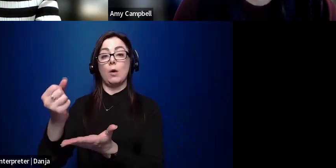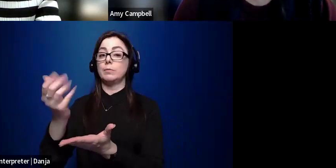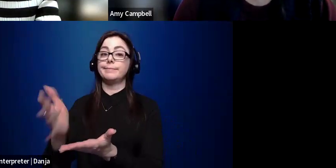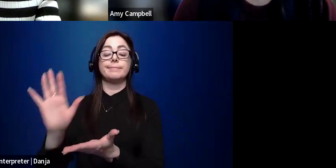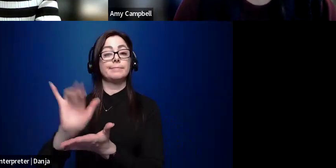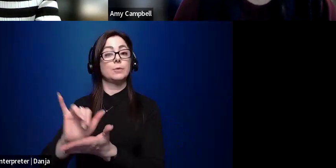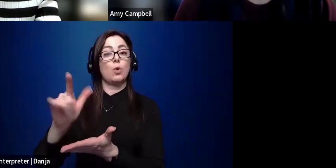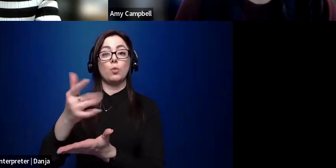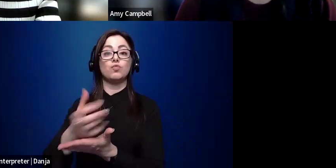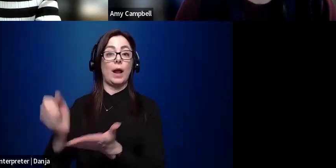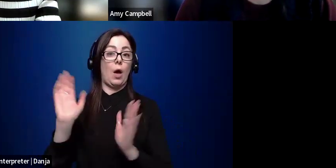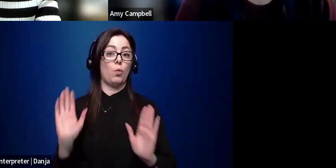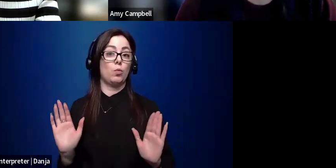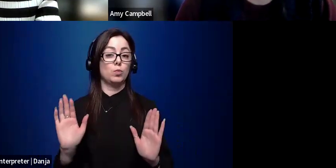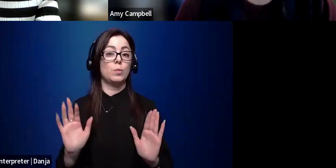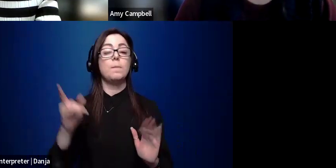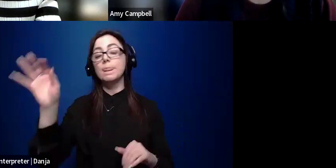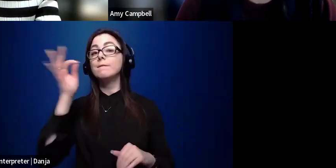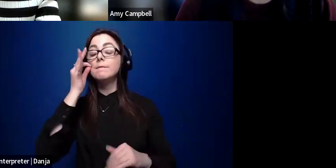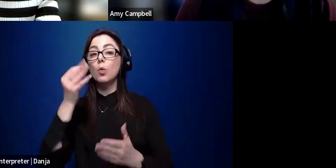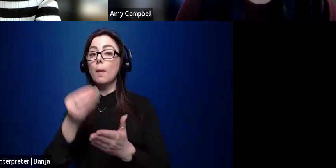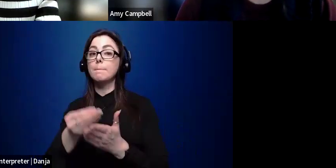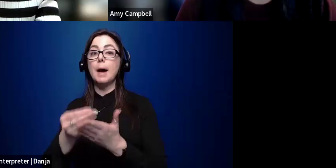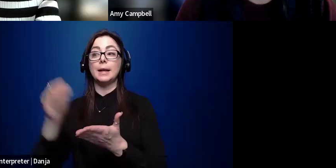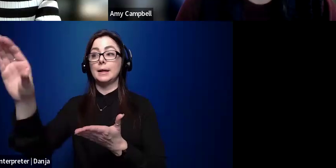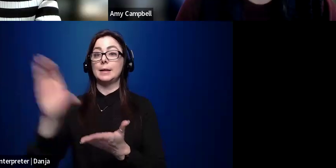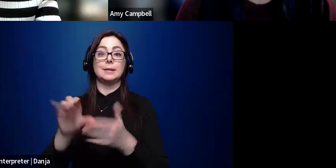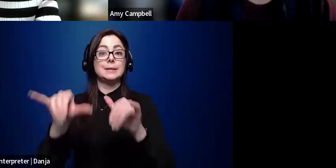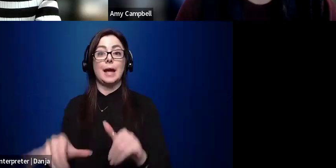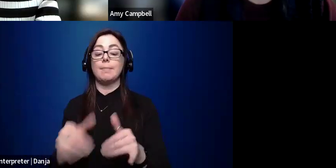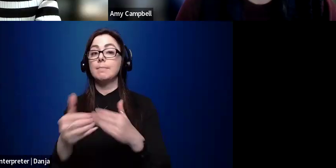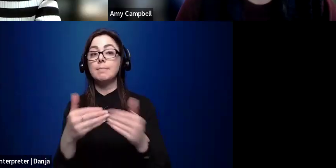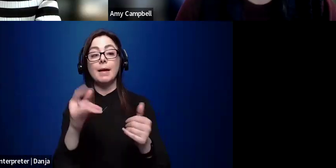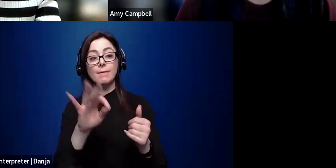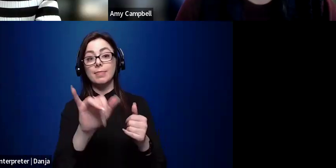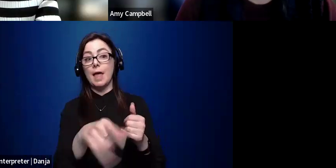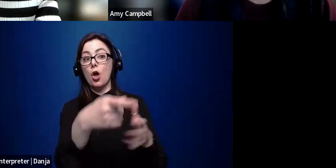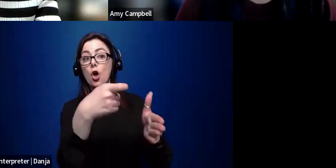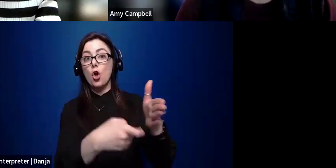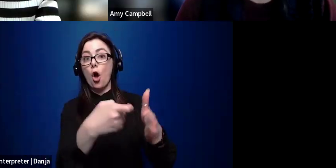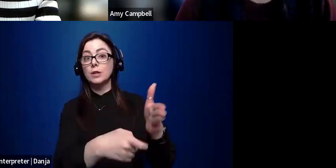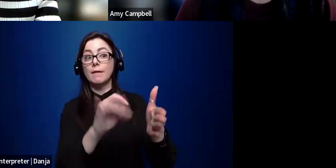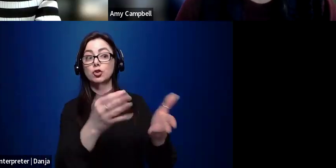federal money stays the same, even if the costs go up or more people use Medicaid services.